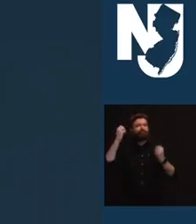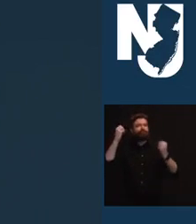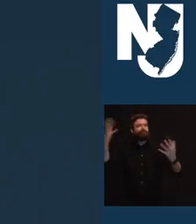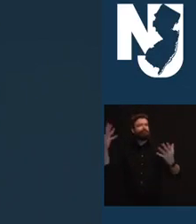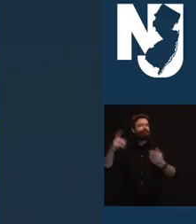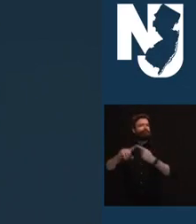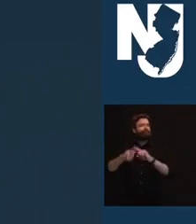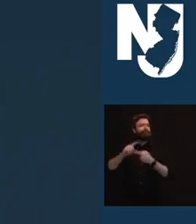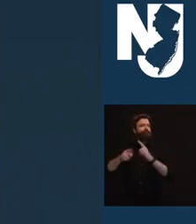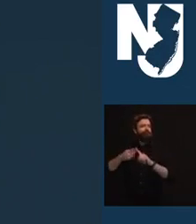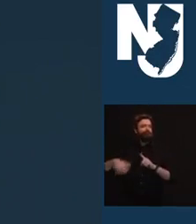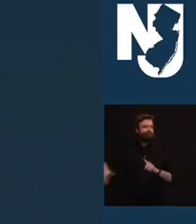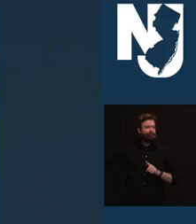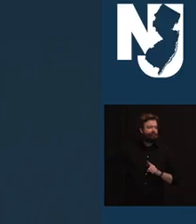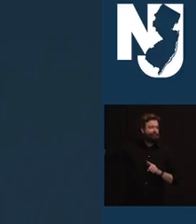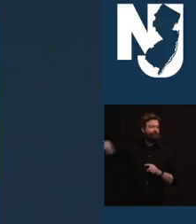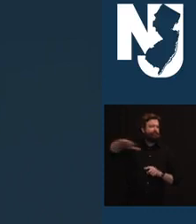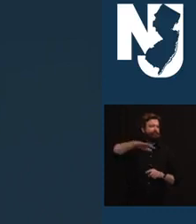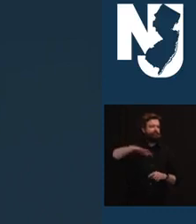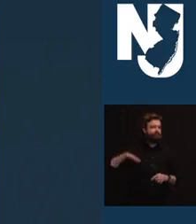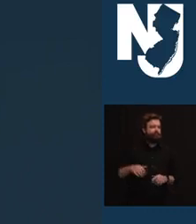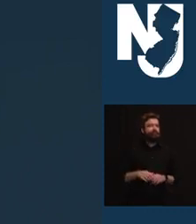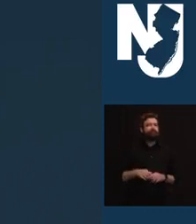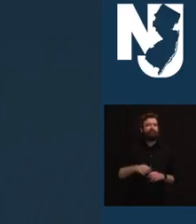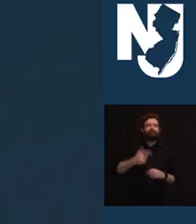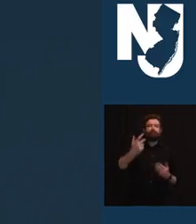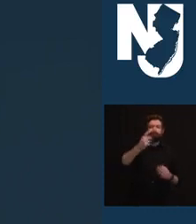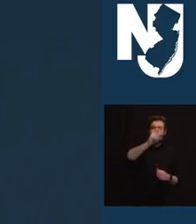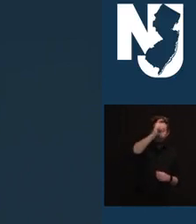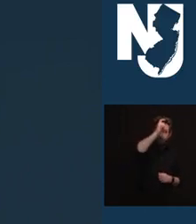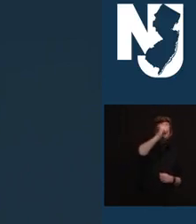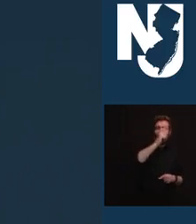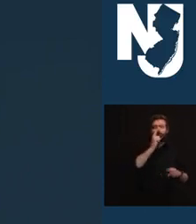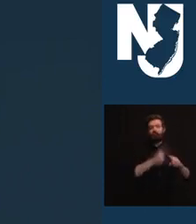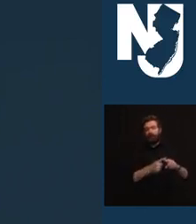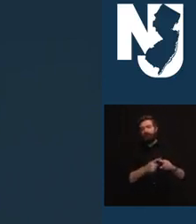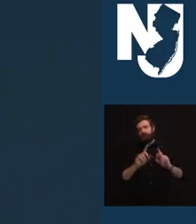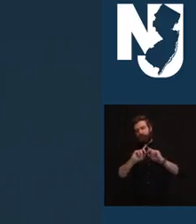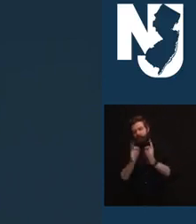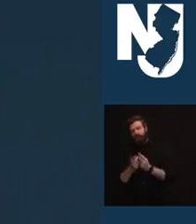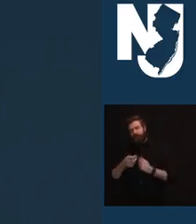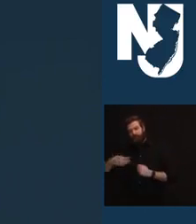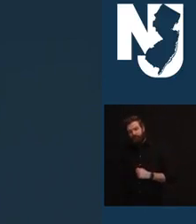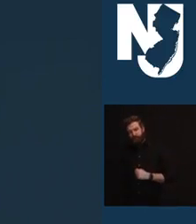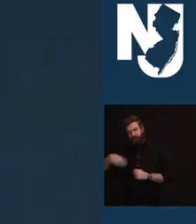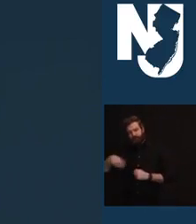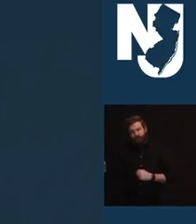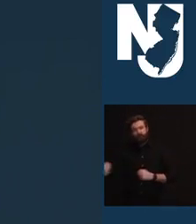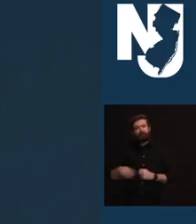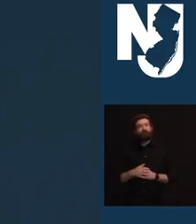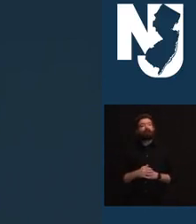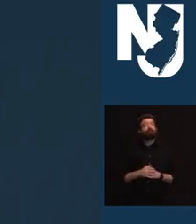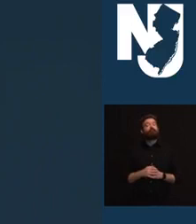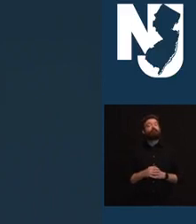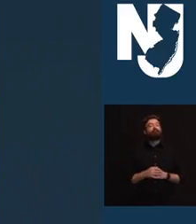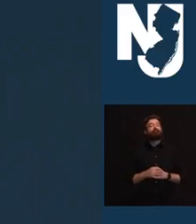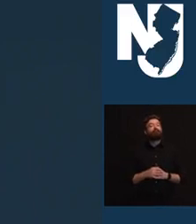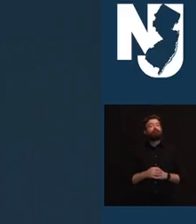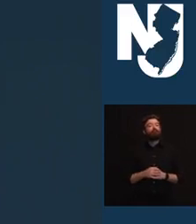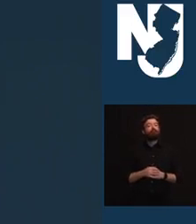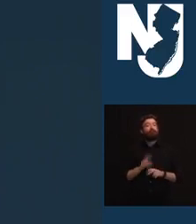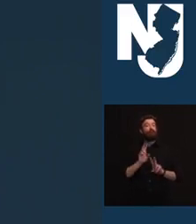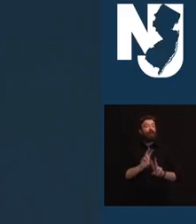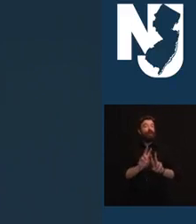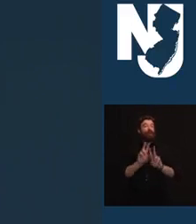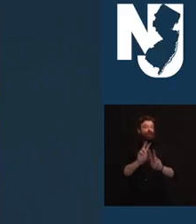firehouse and the DOT. Services for Ken were literally yesterday and the day before. We thank Ken for his years